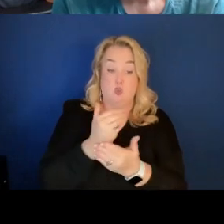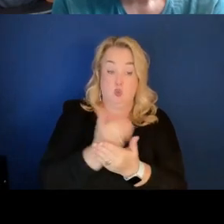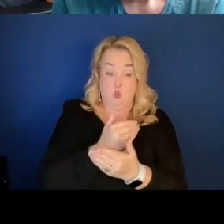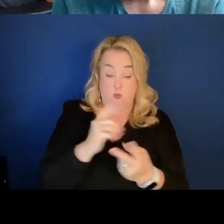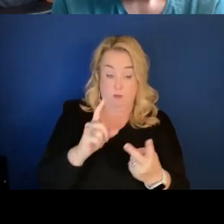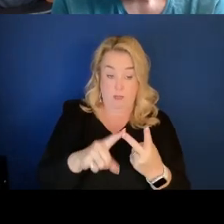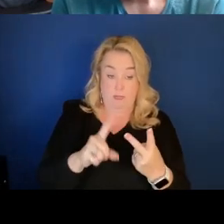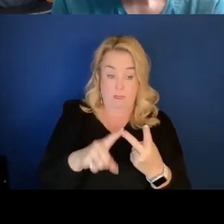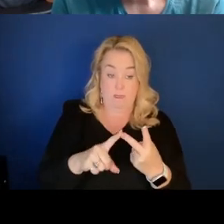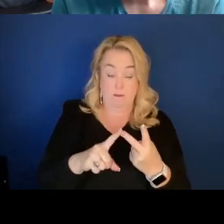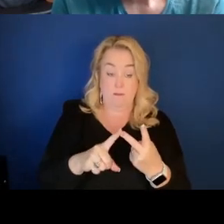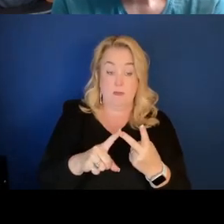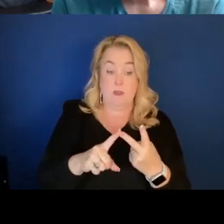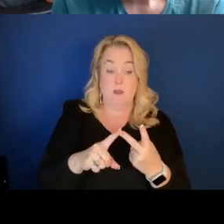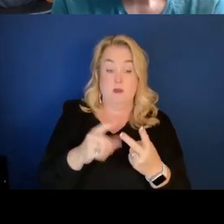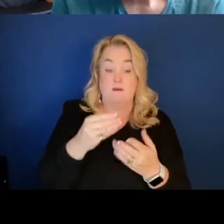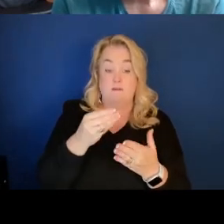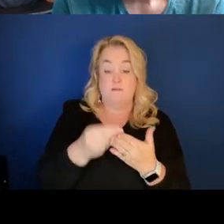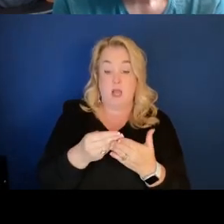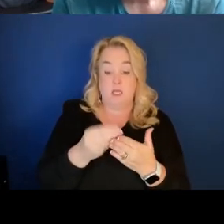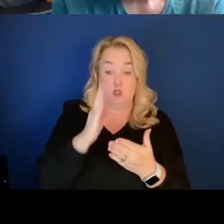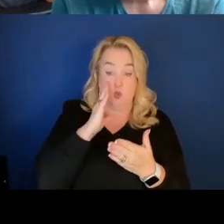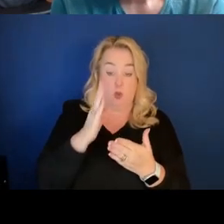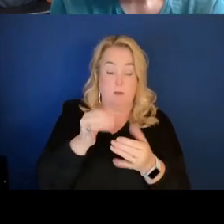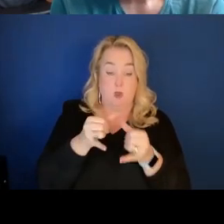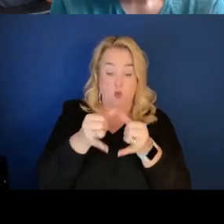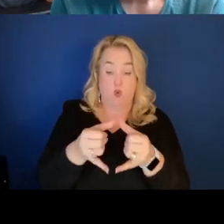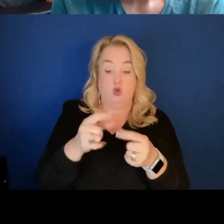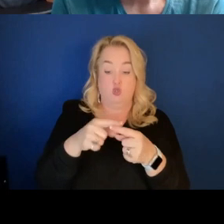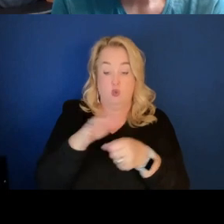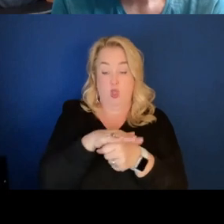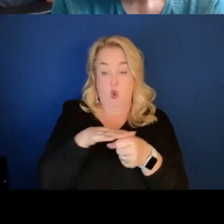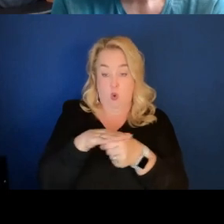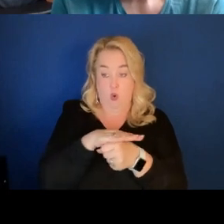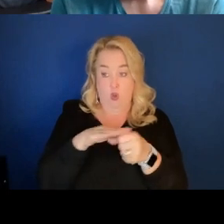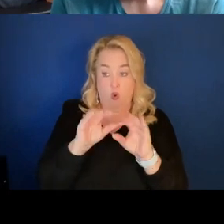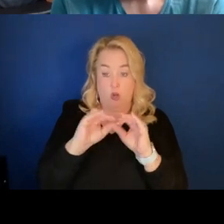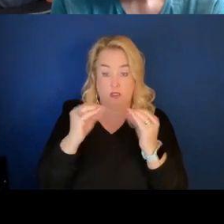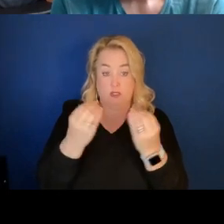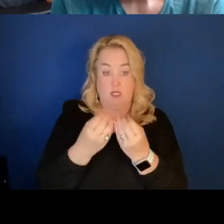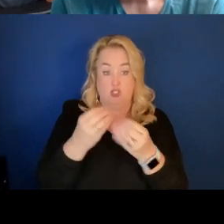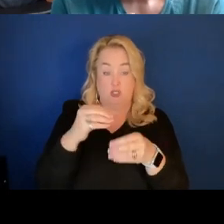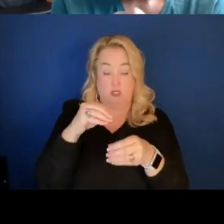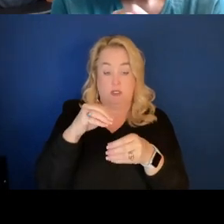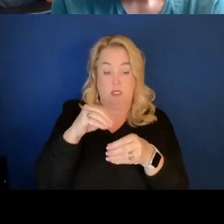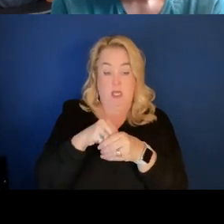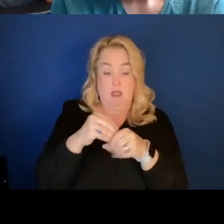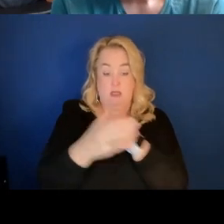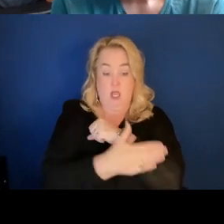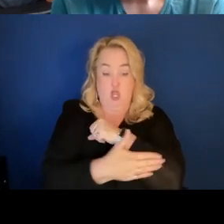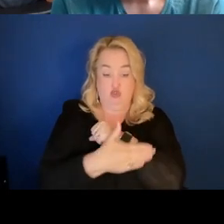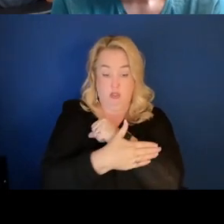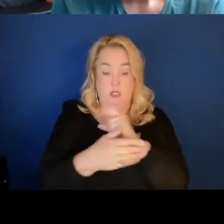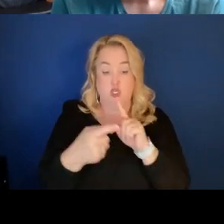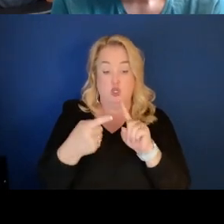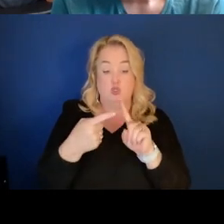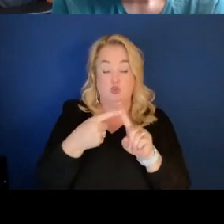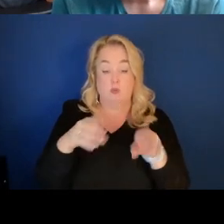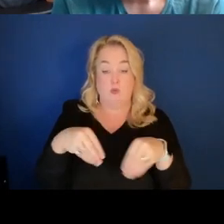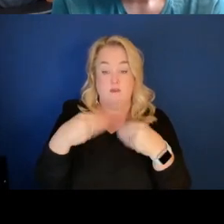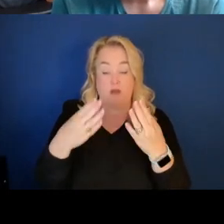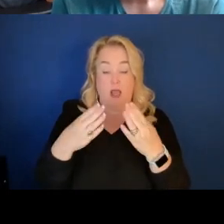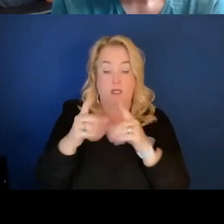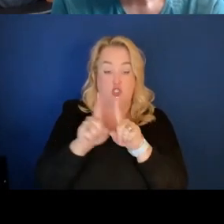Corps this year, and funds will be awarded to local organizations across the country to provide volunteer